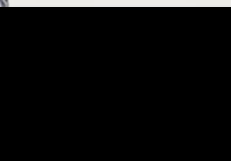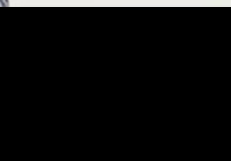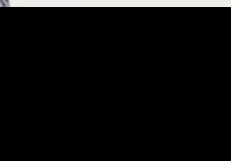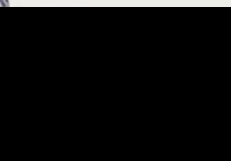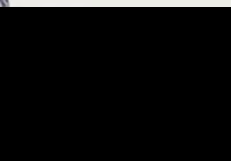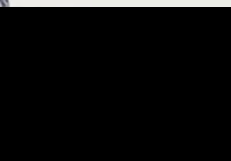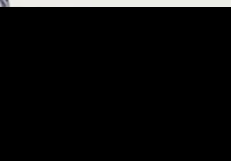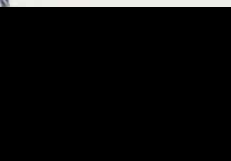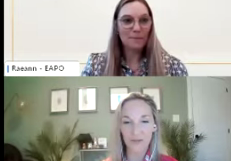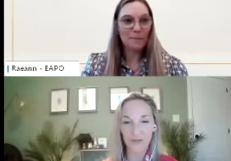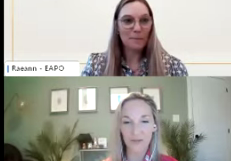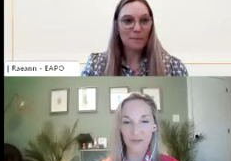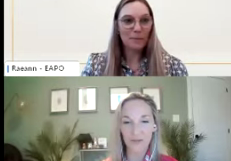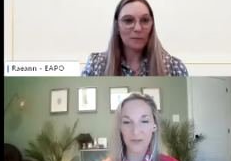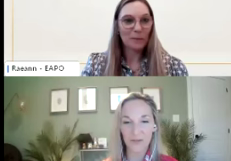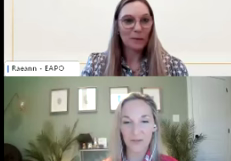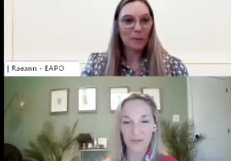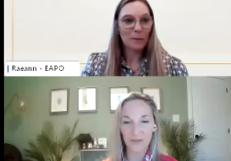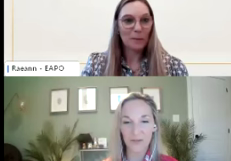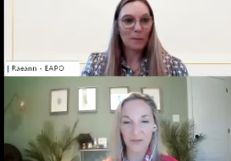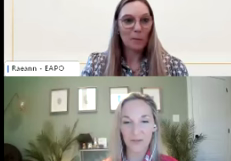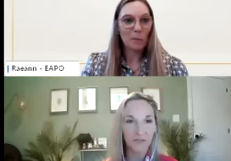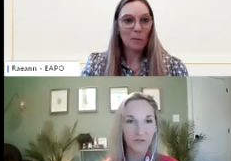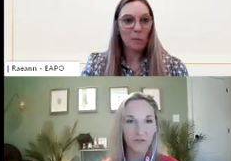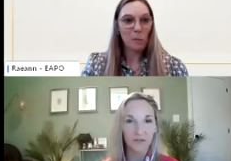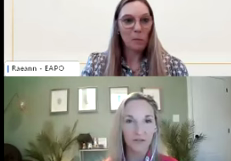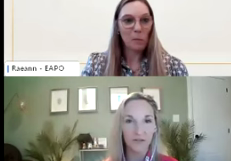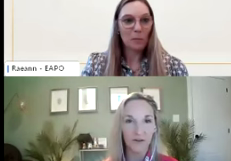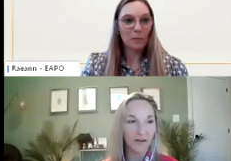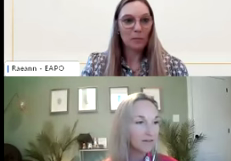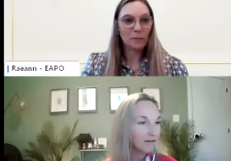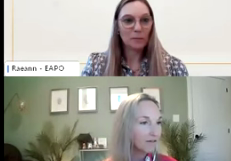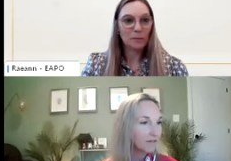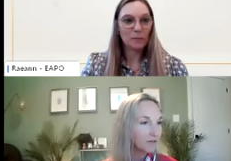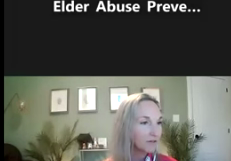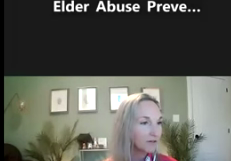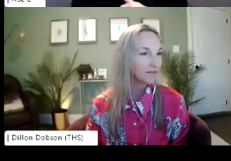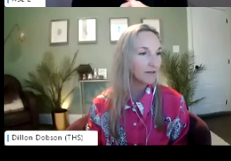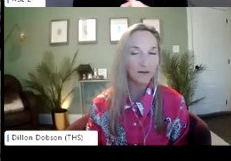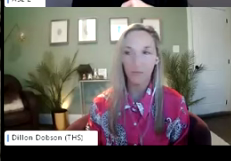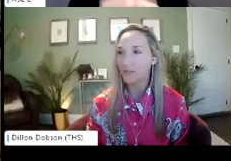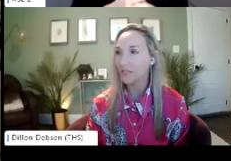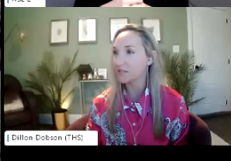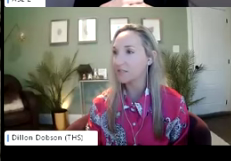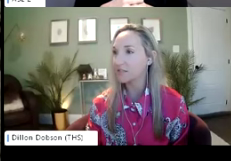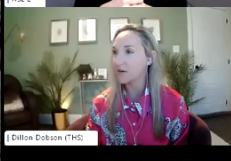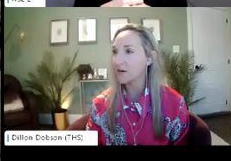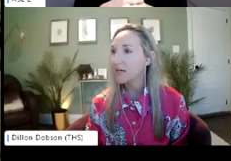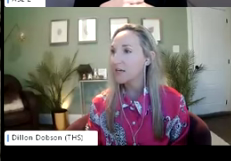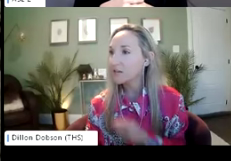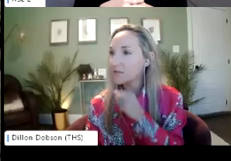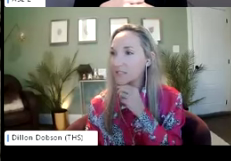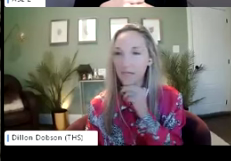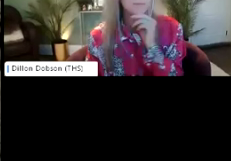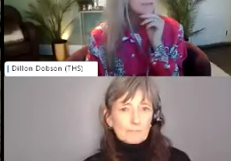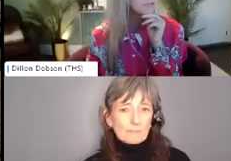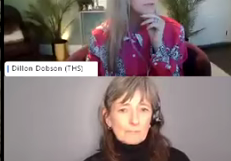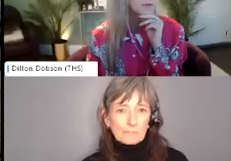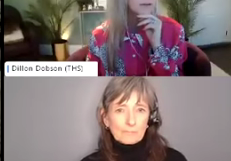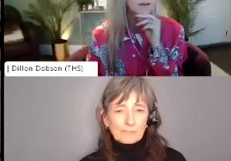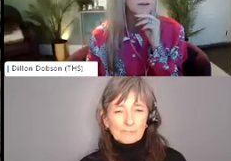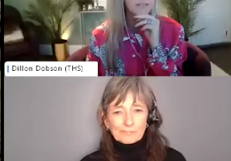Thank you so much. Such a pleasure to be here today and so much critical learning. Thank you to all the presenters thus far. Can you see